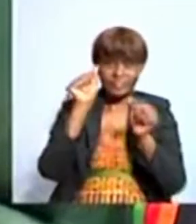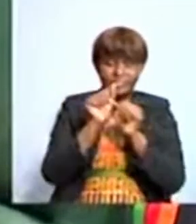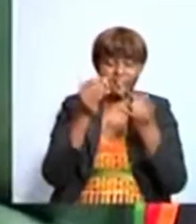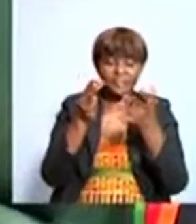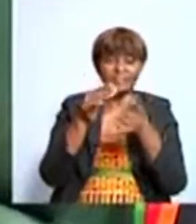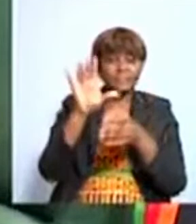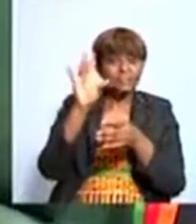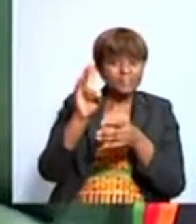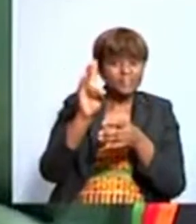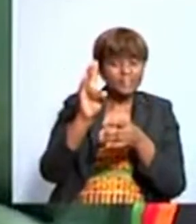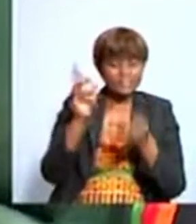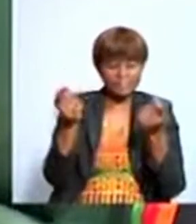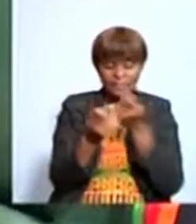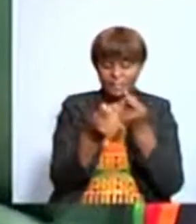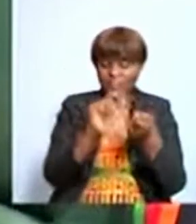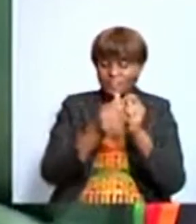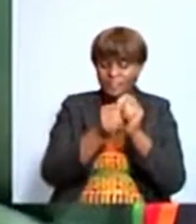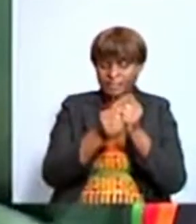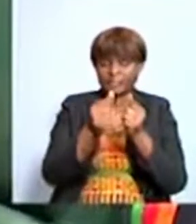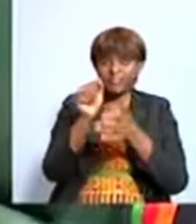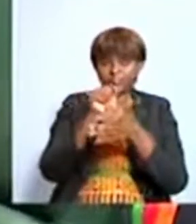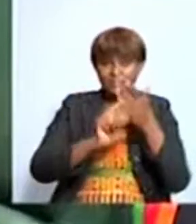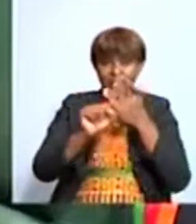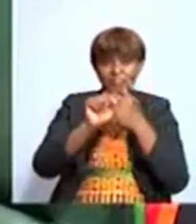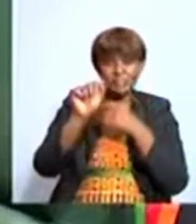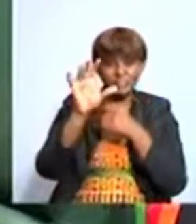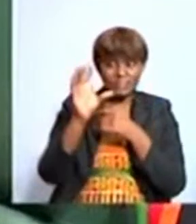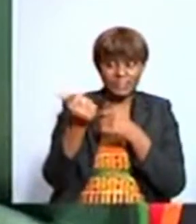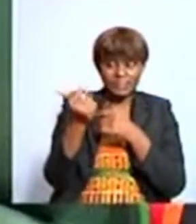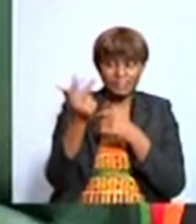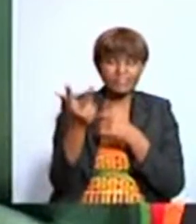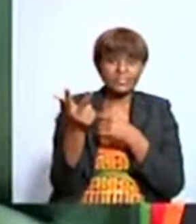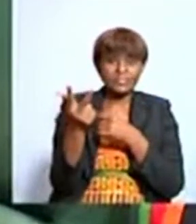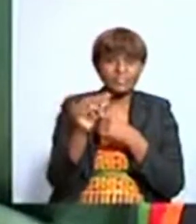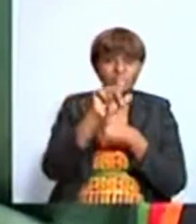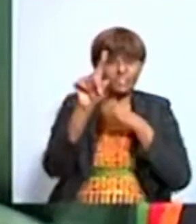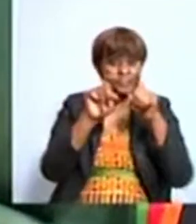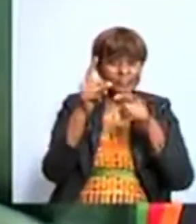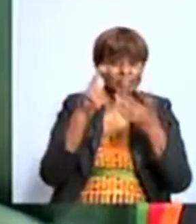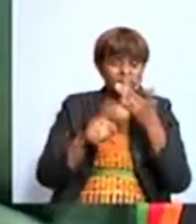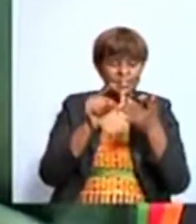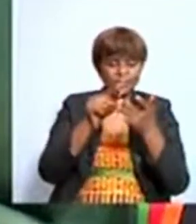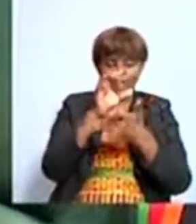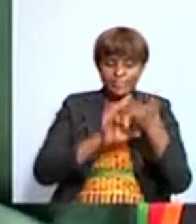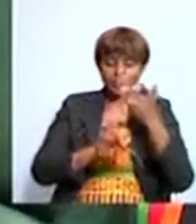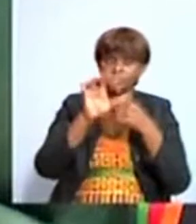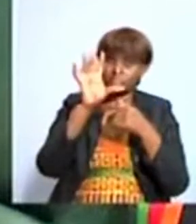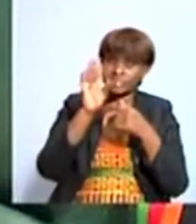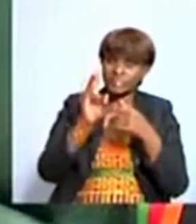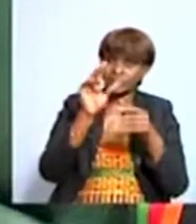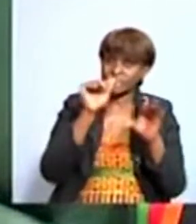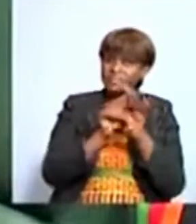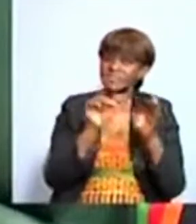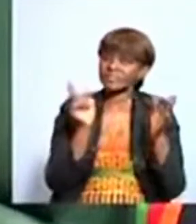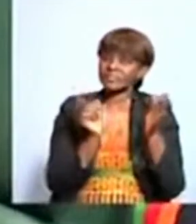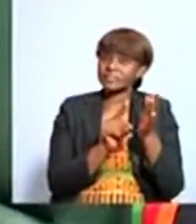Clause 7, amendment of Section 13. The question is that Clause 7 stands part of the